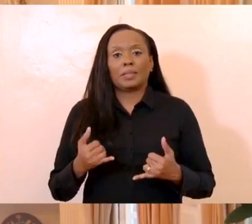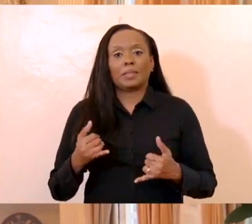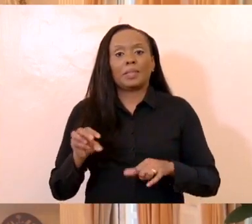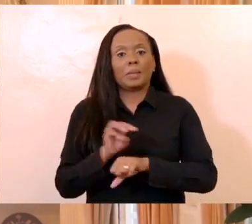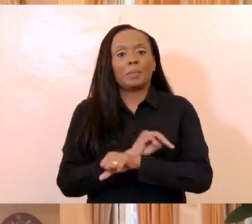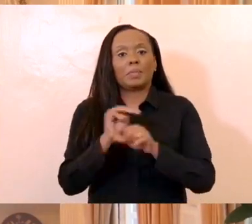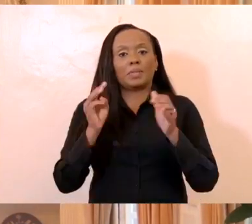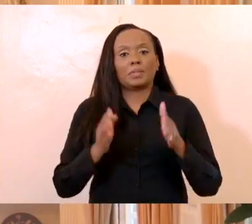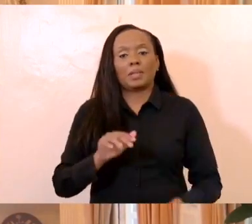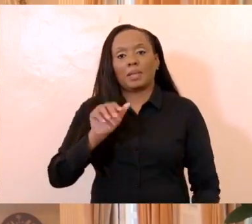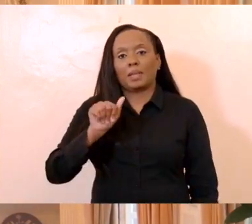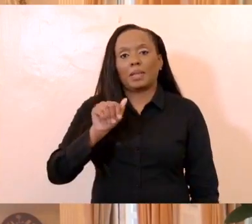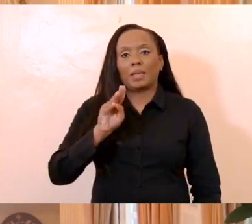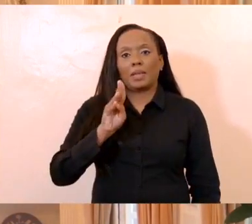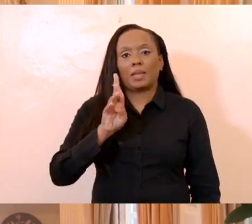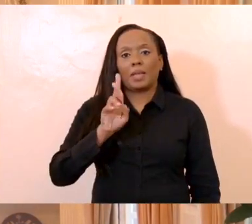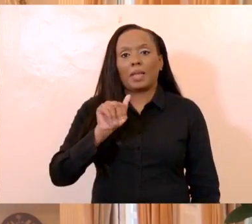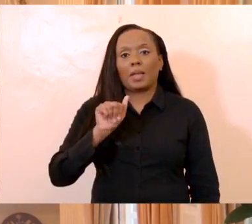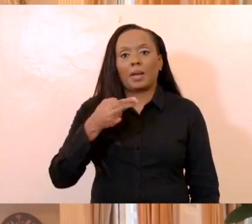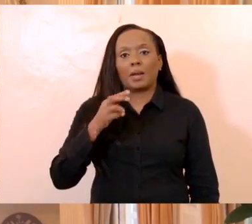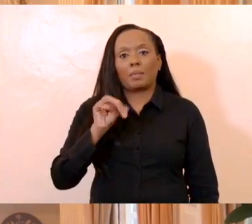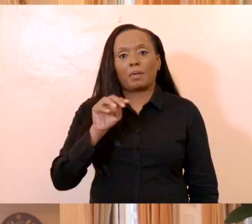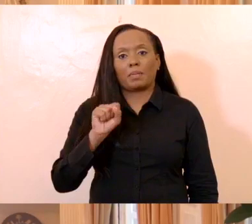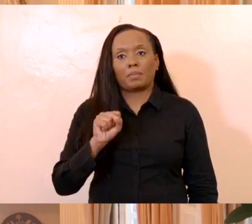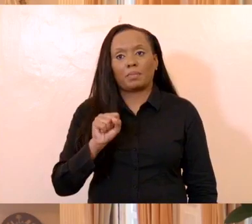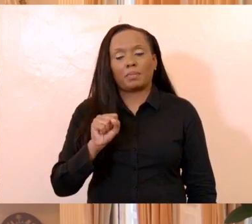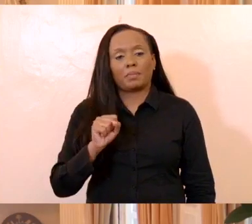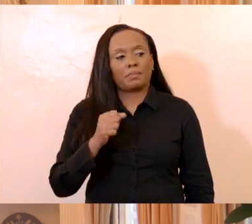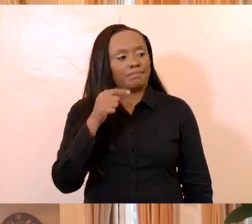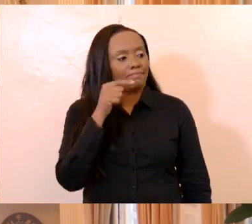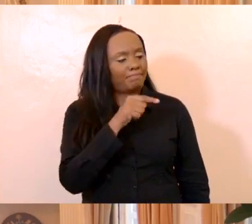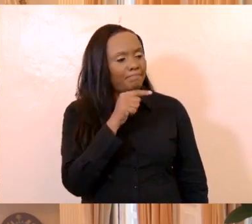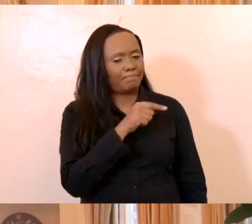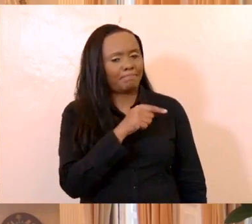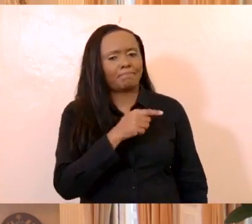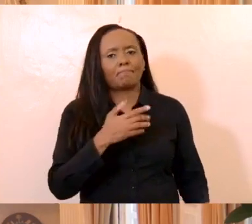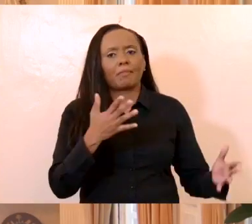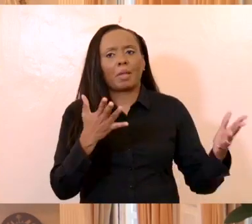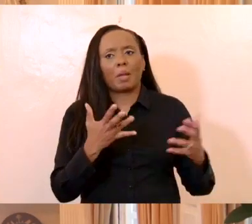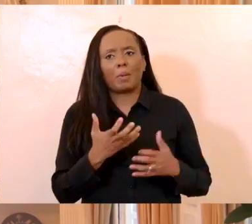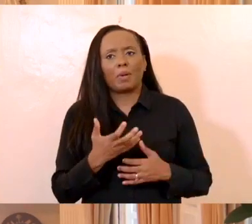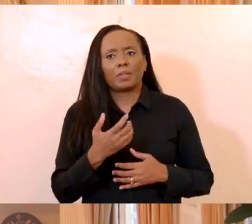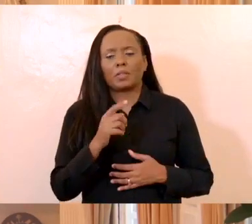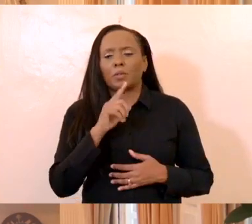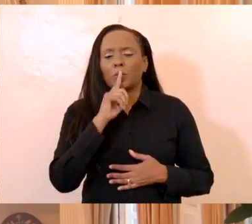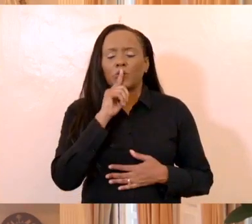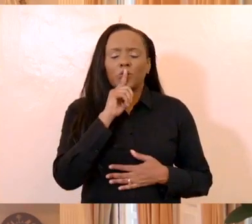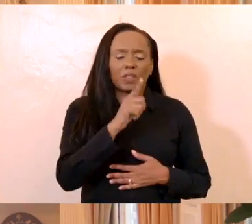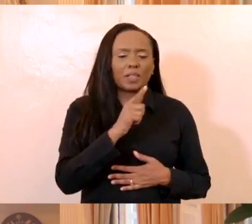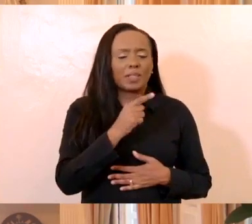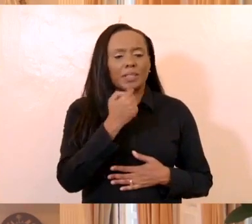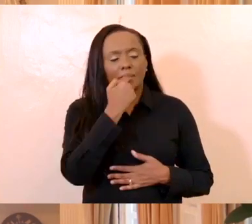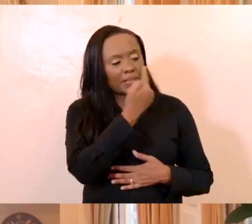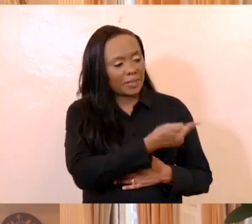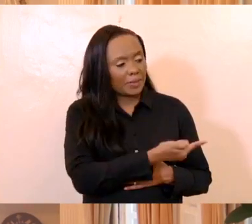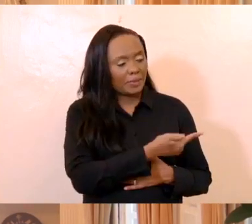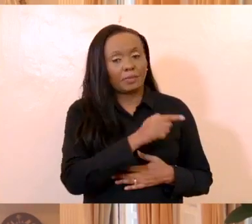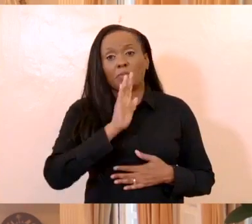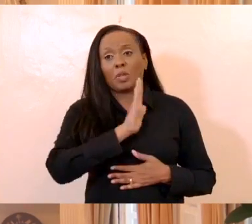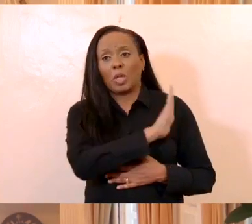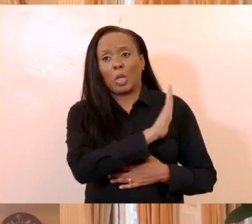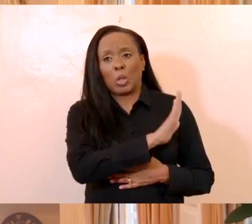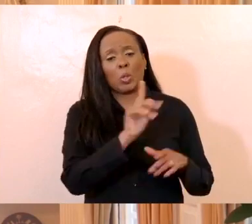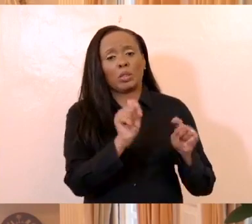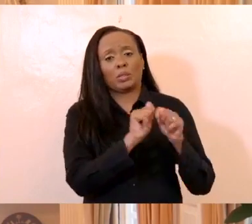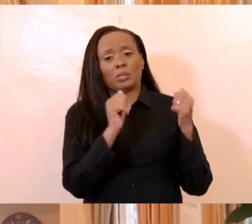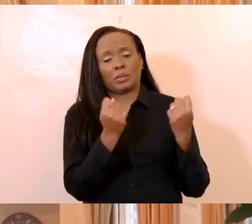here with me to really convey to the Minister and to the entire team at Her Majesty's Prison